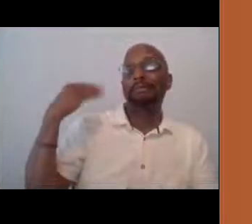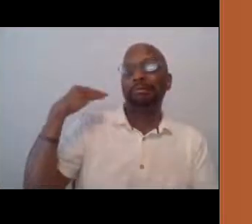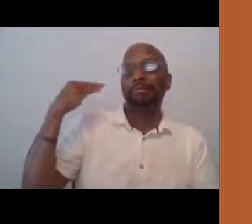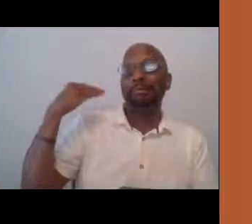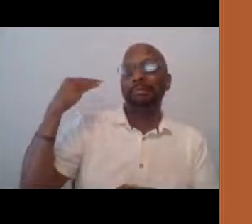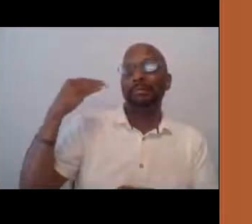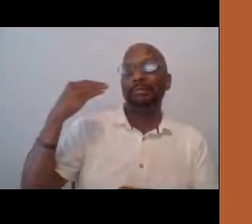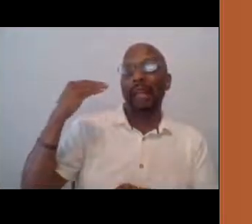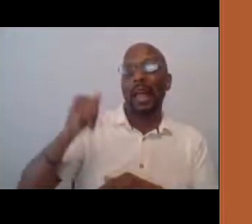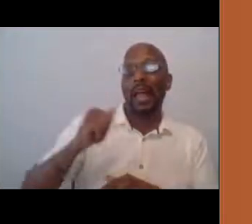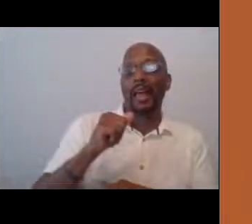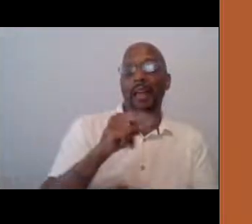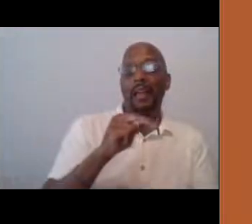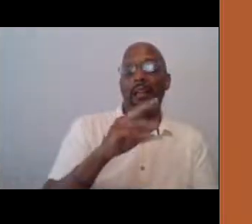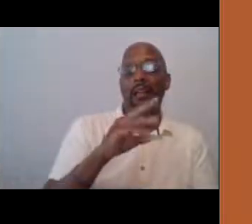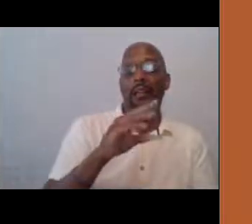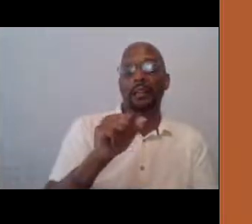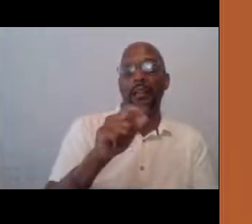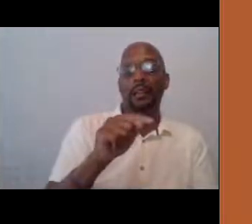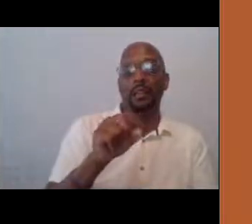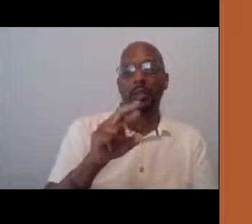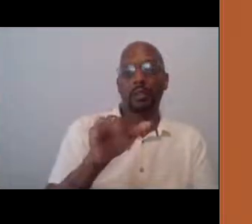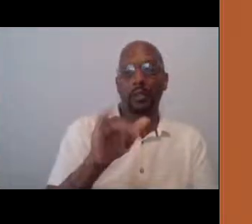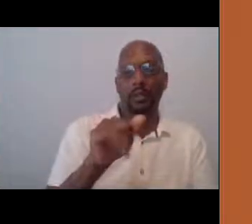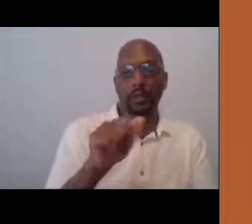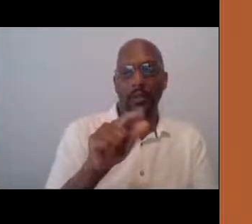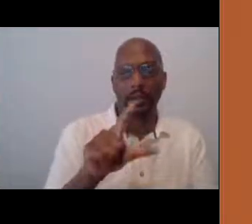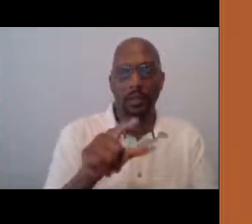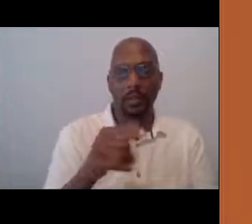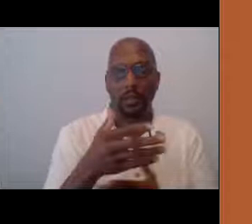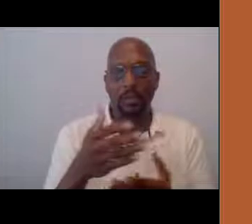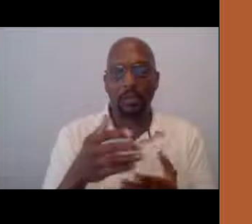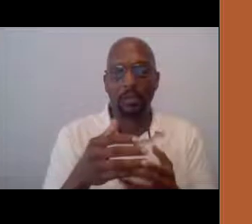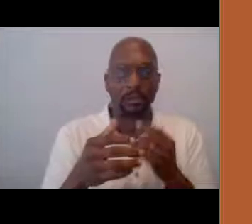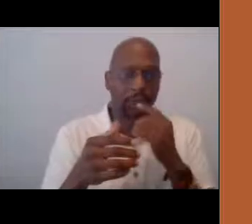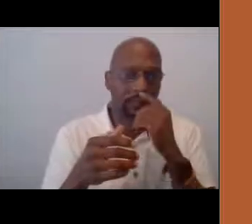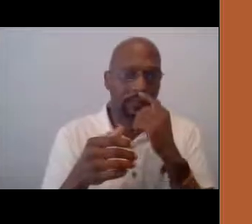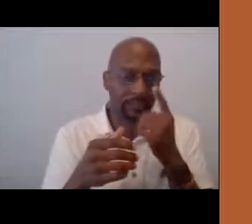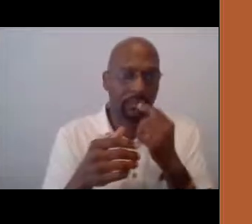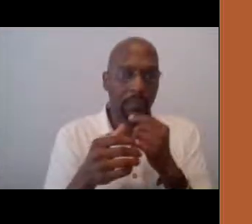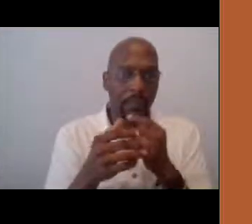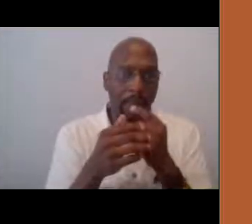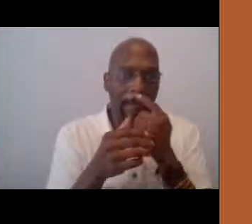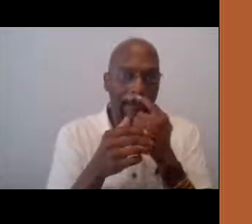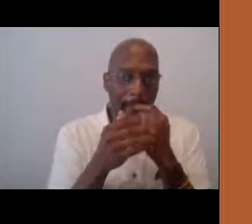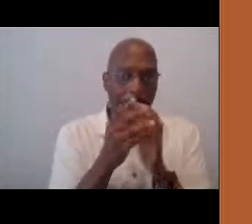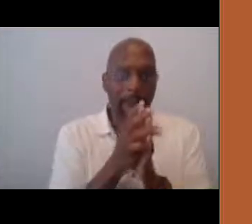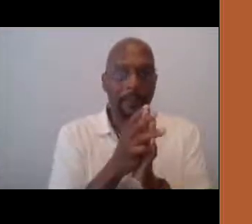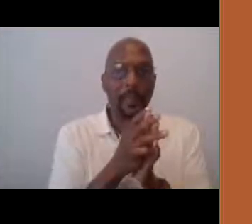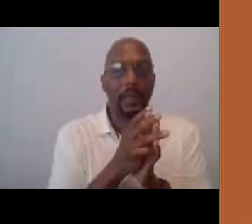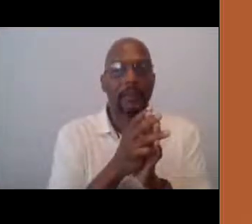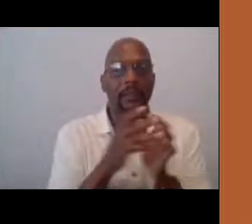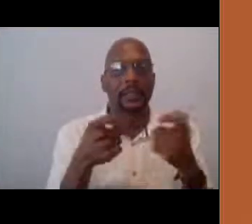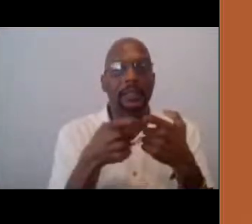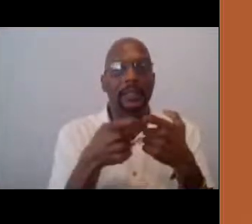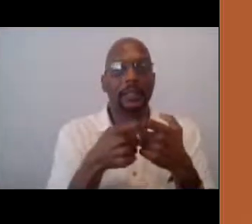Shuluk-Tun. So if you take a little walk down we're on East Beach right now, to West